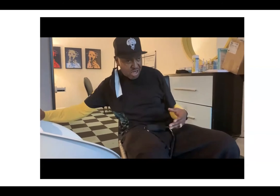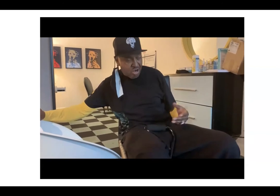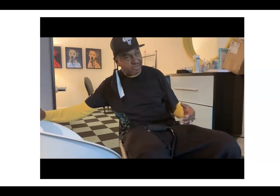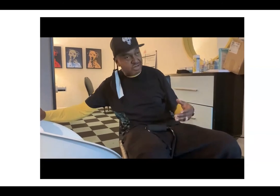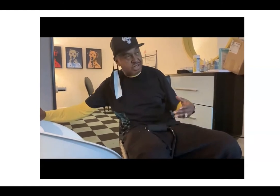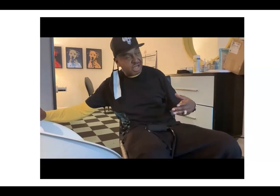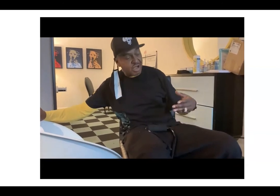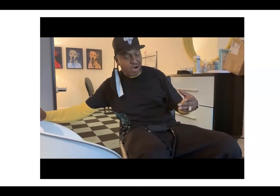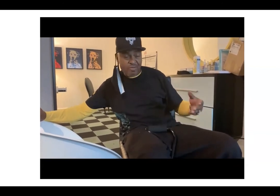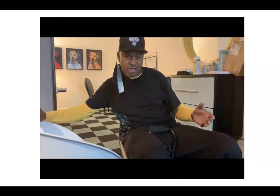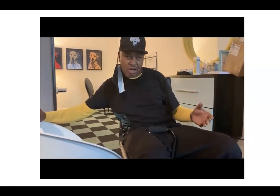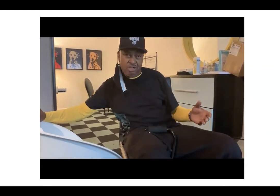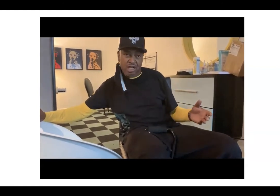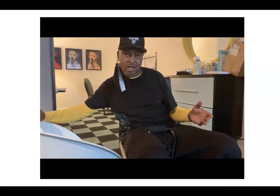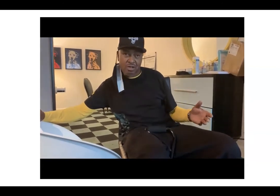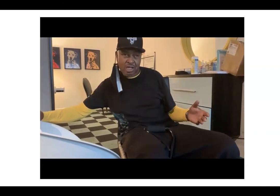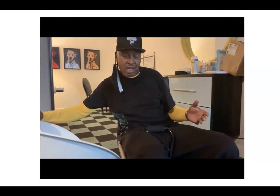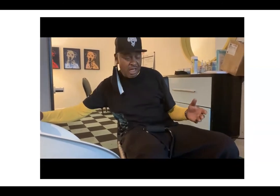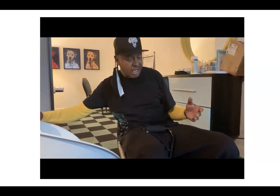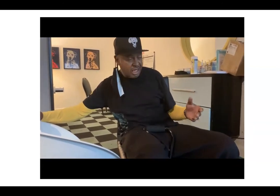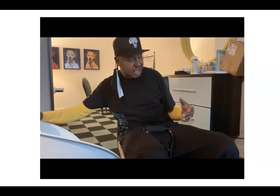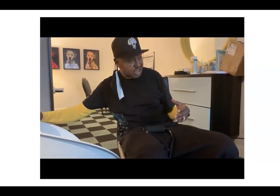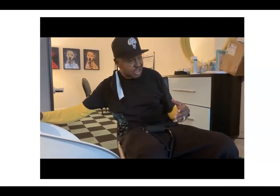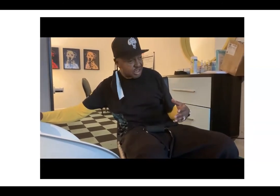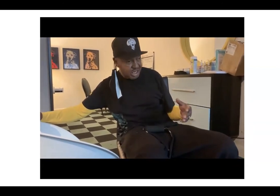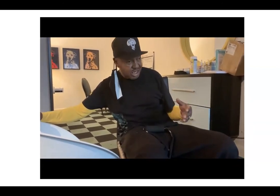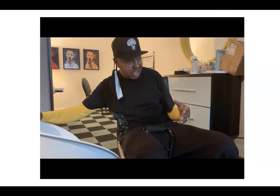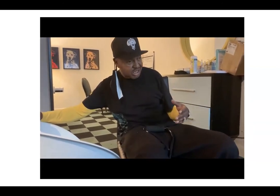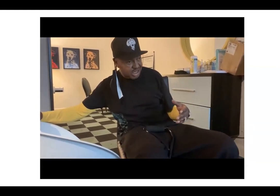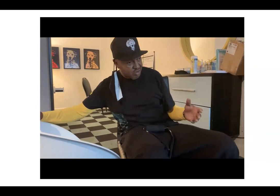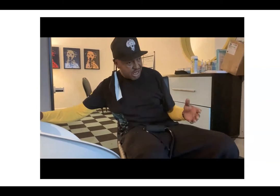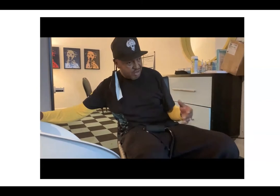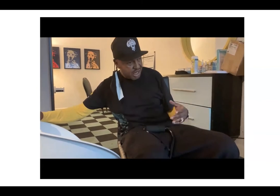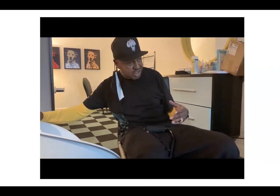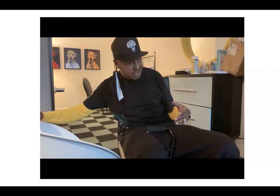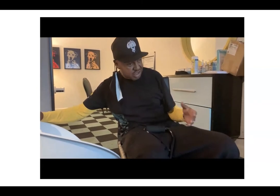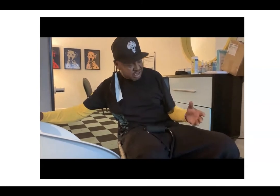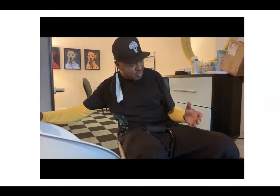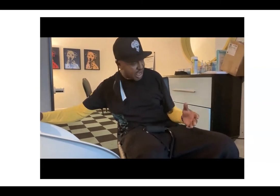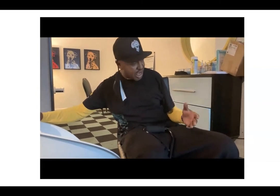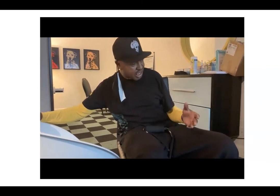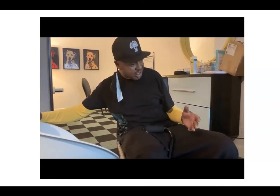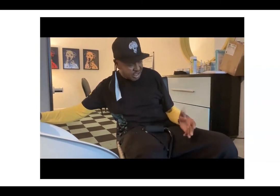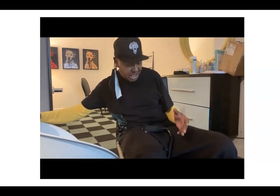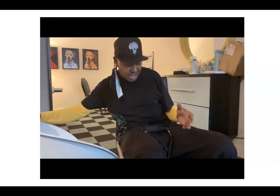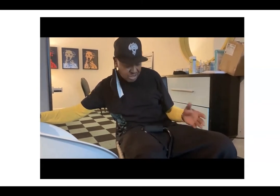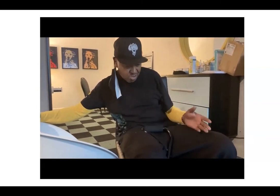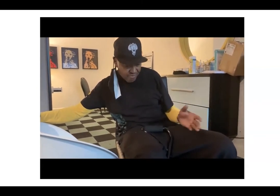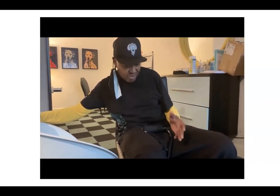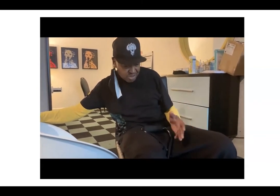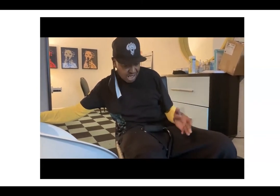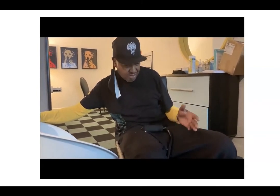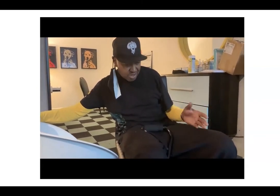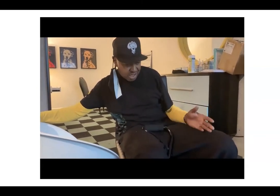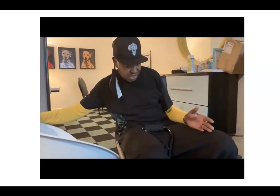coming around offering the hotel, and I said, hey, that's right up actually just my alley. It's actually just